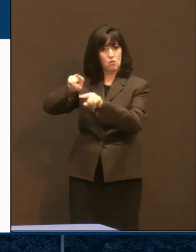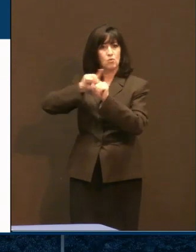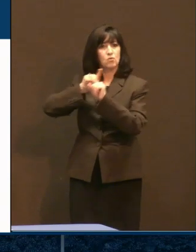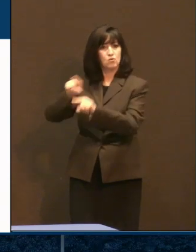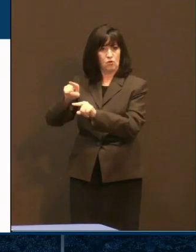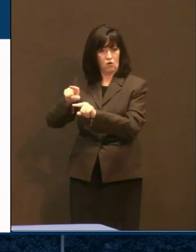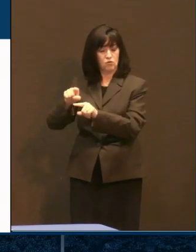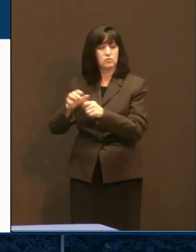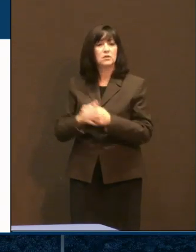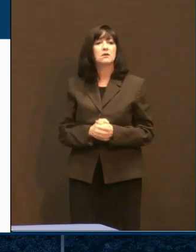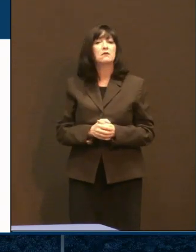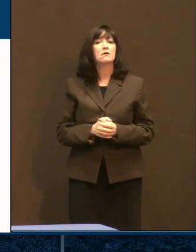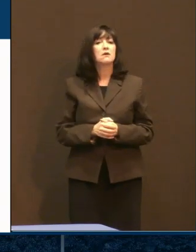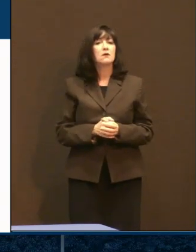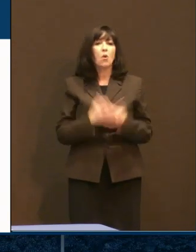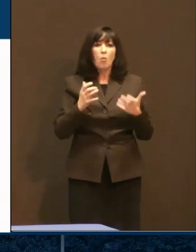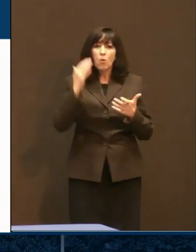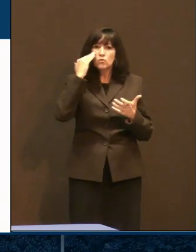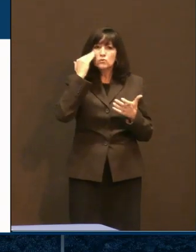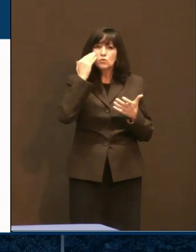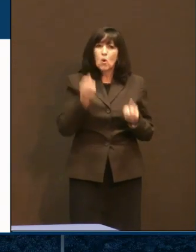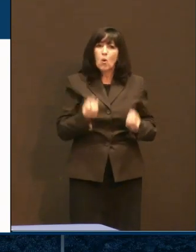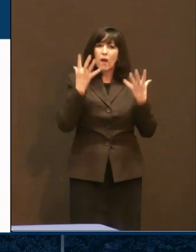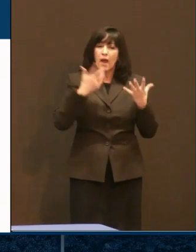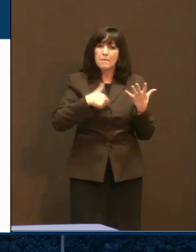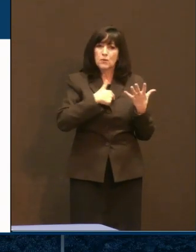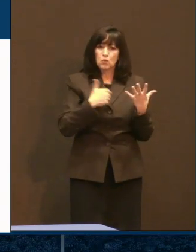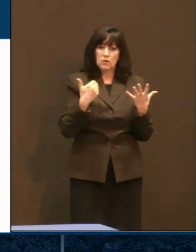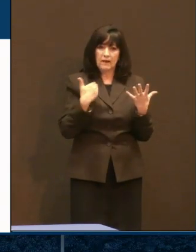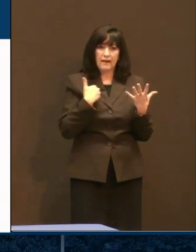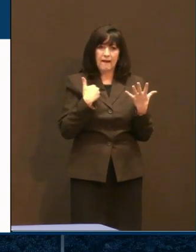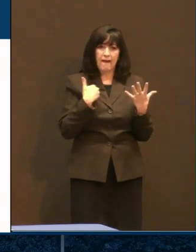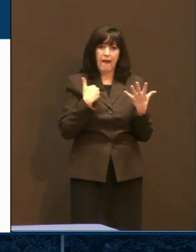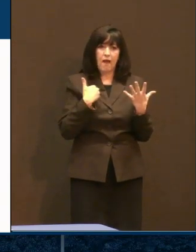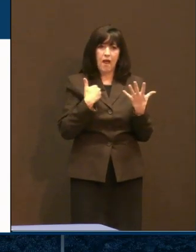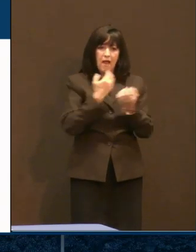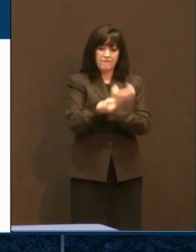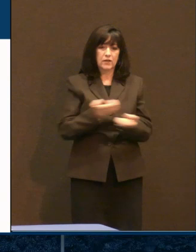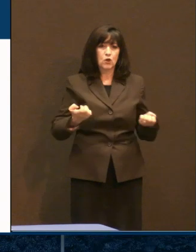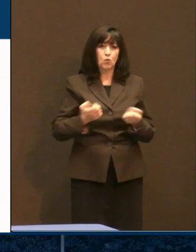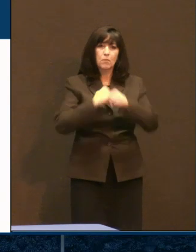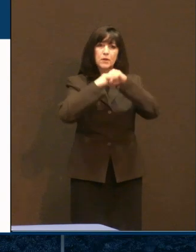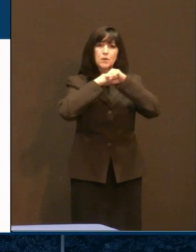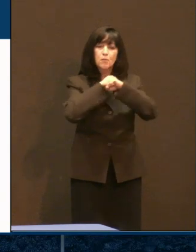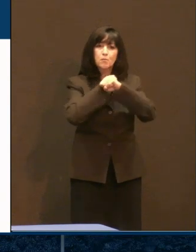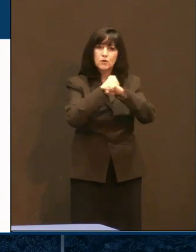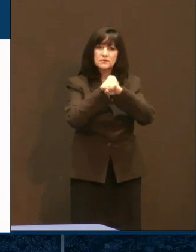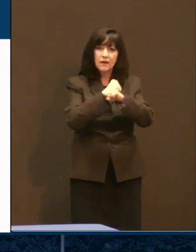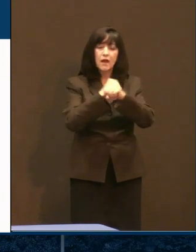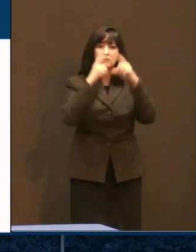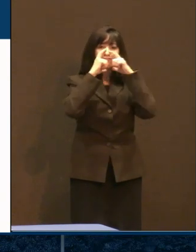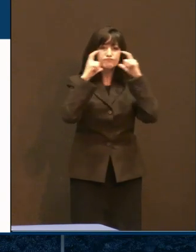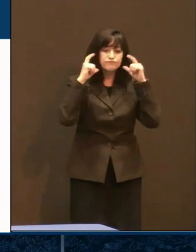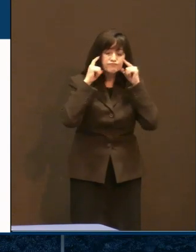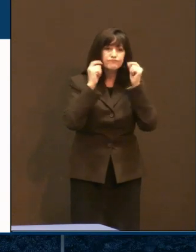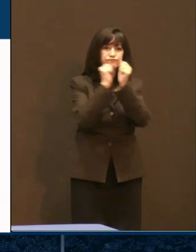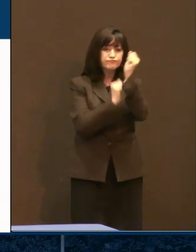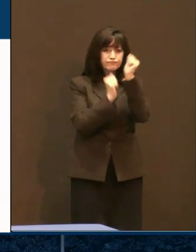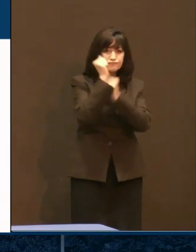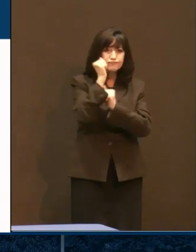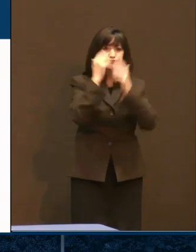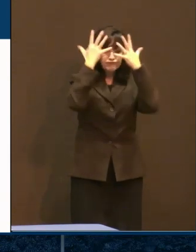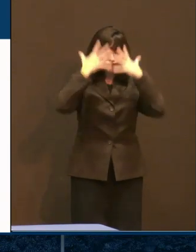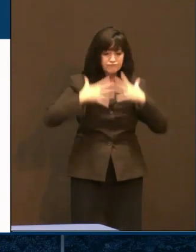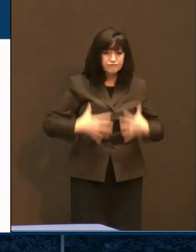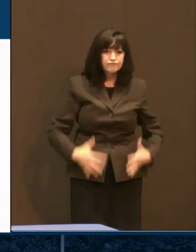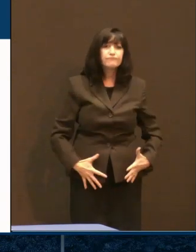personal protective equipment for hospital workers and first responders is a measure there, and a